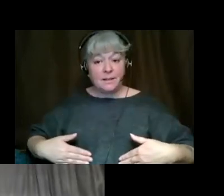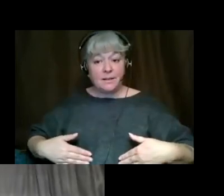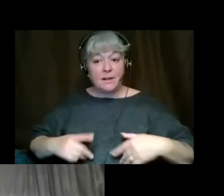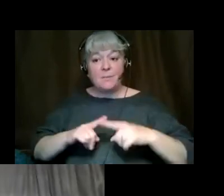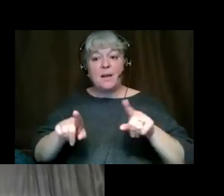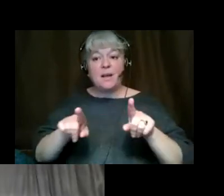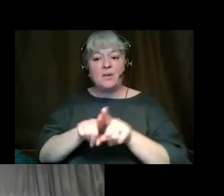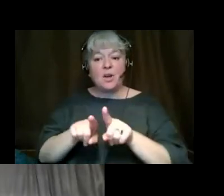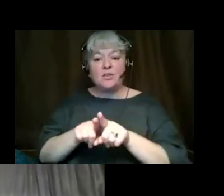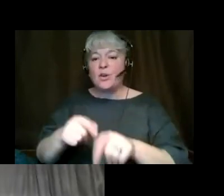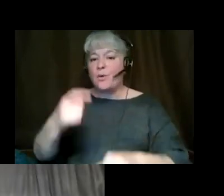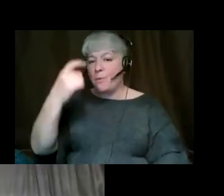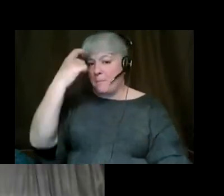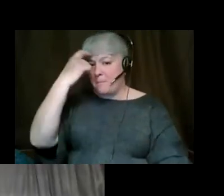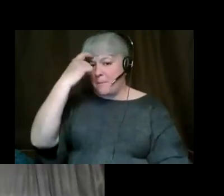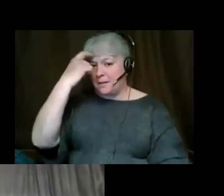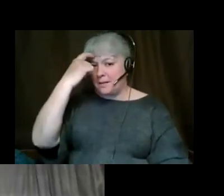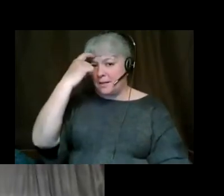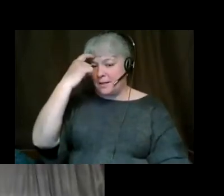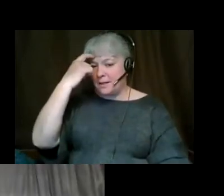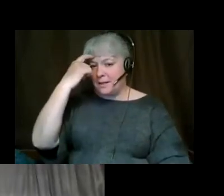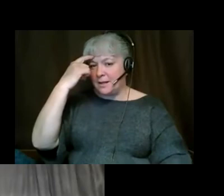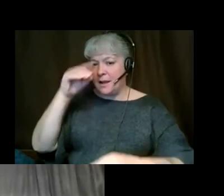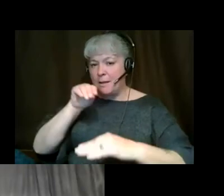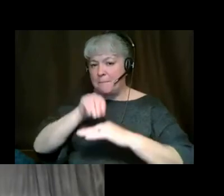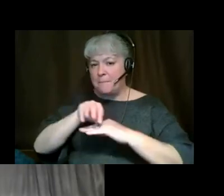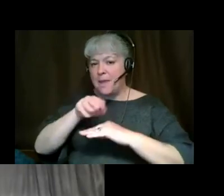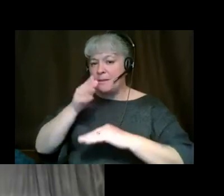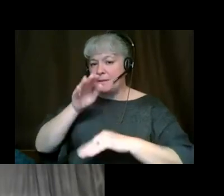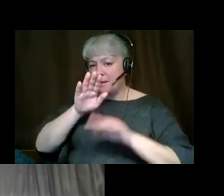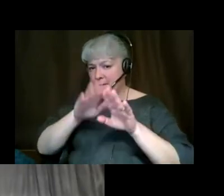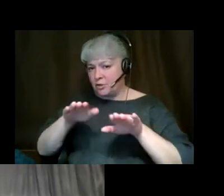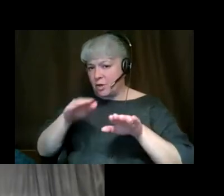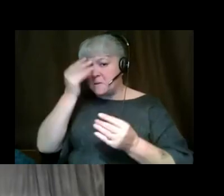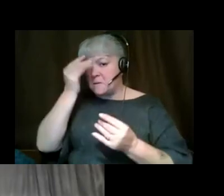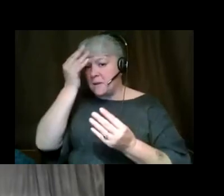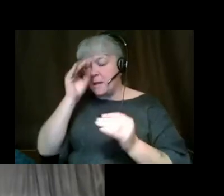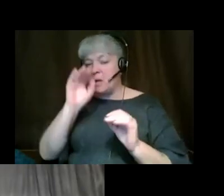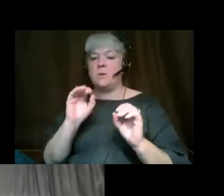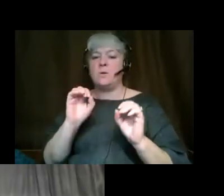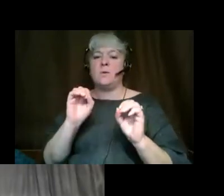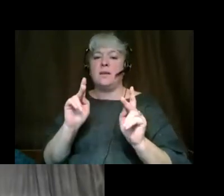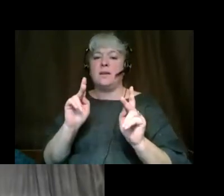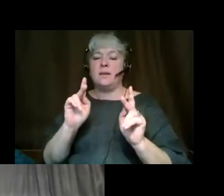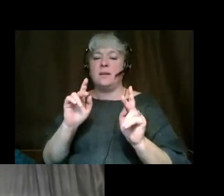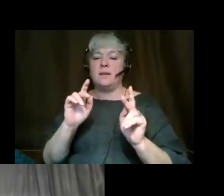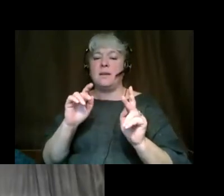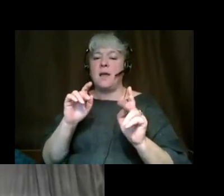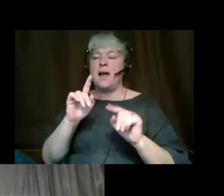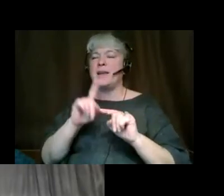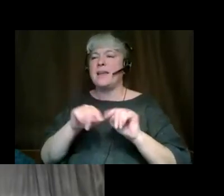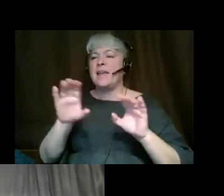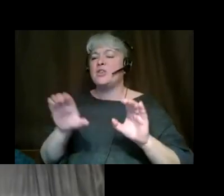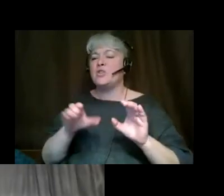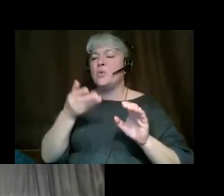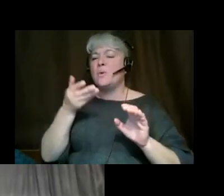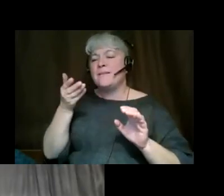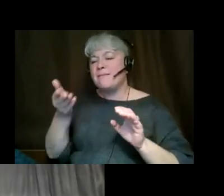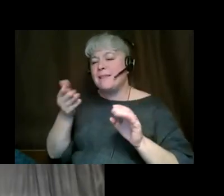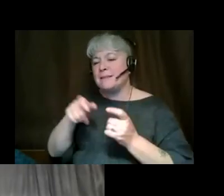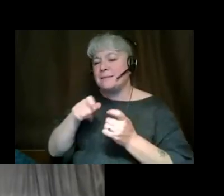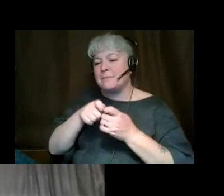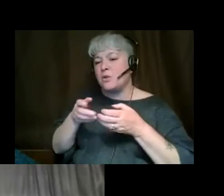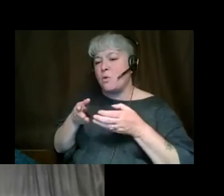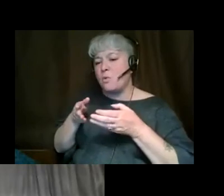mentally. It makes them think about, okay, I can't do it this way,